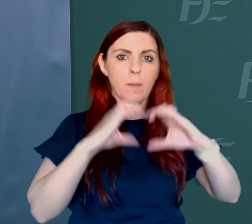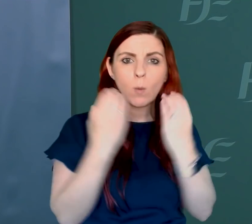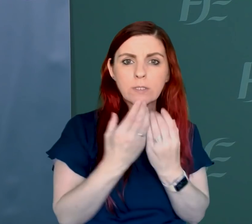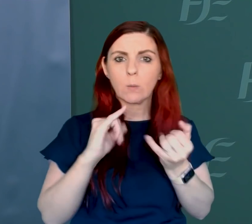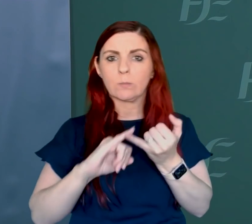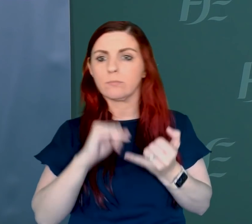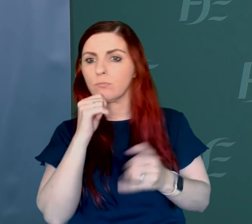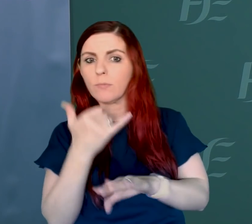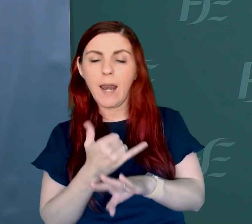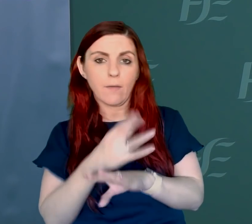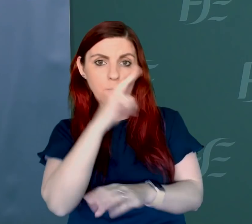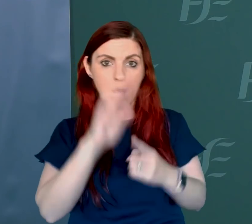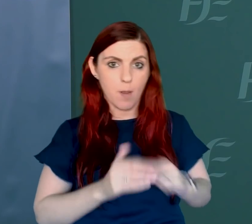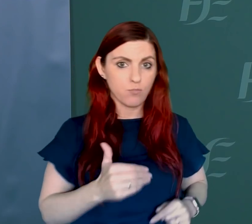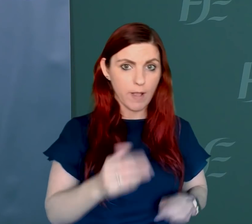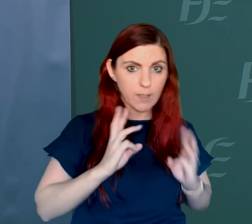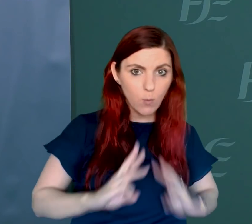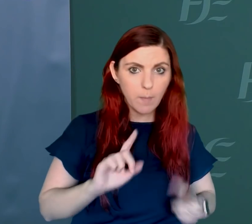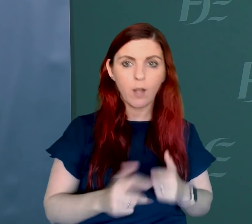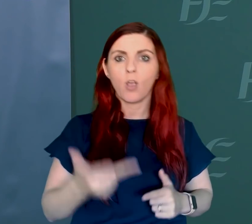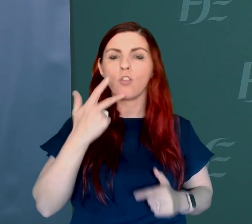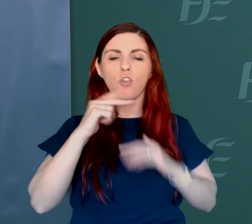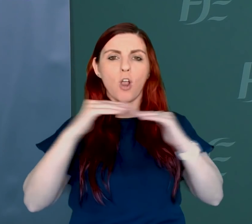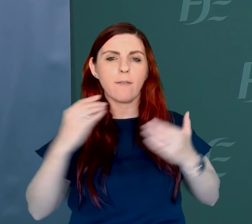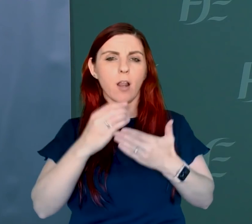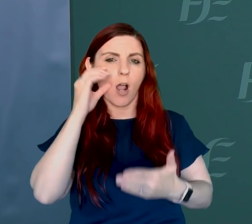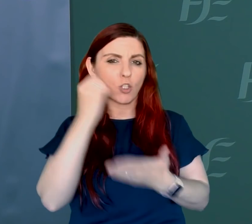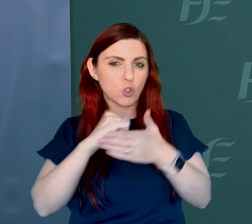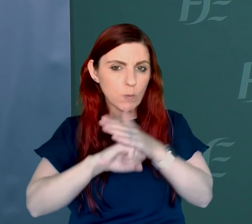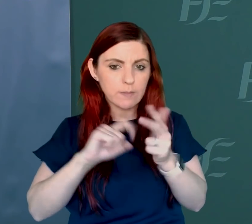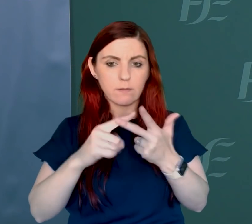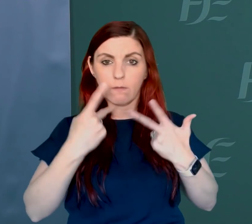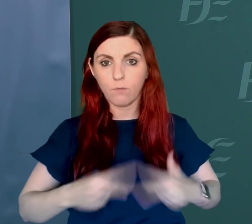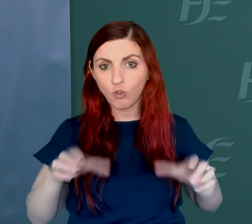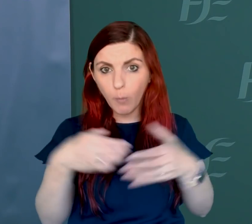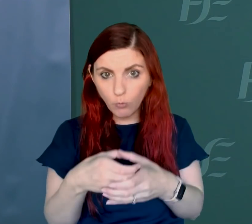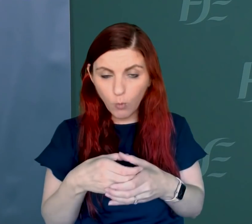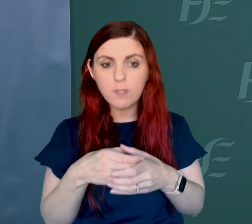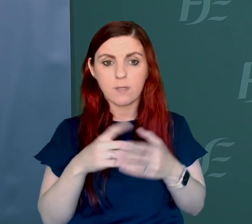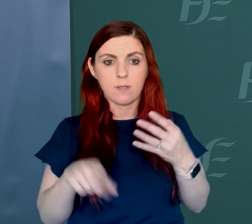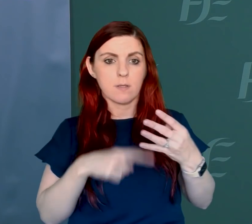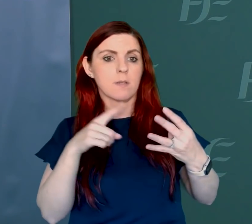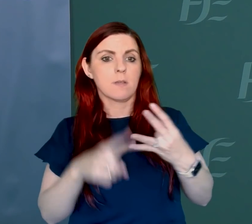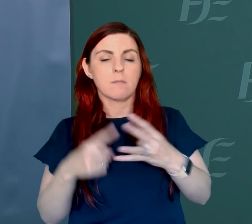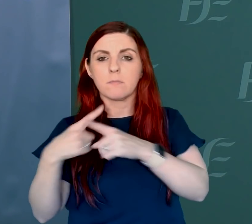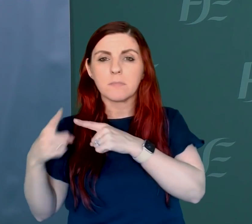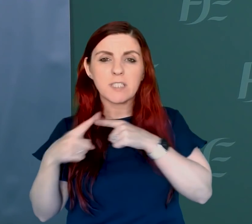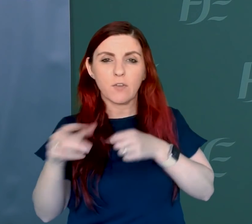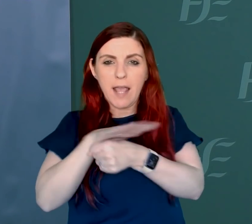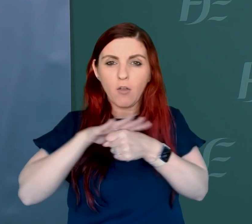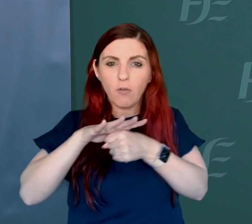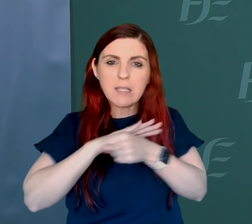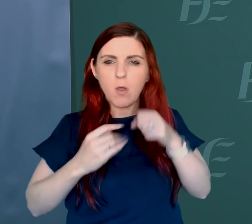vaccinated, whether that's pregnant women, third level colleges students, vulnerable groups, specific areas of the country with low